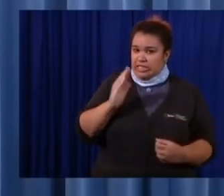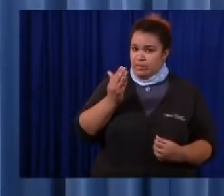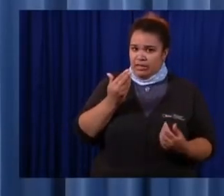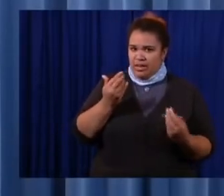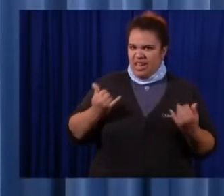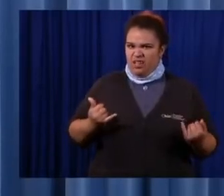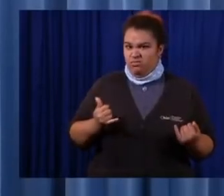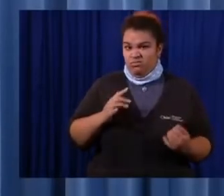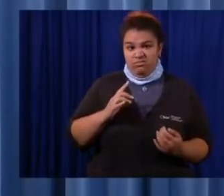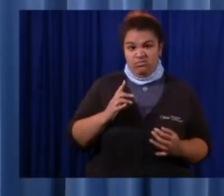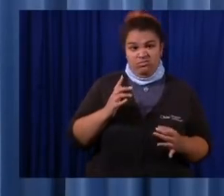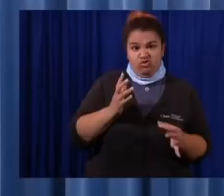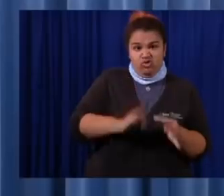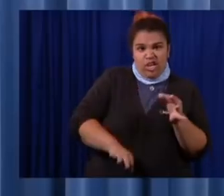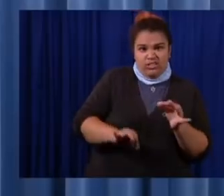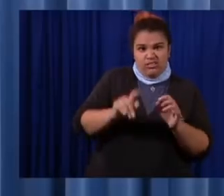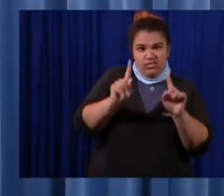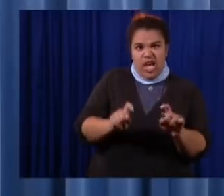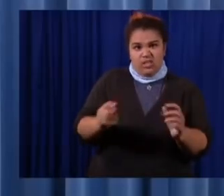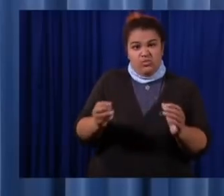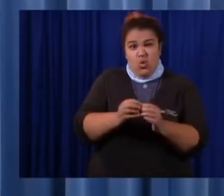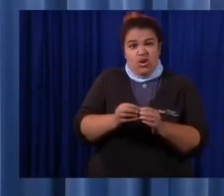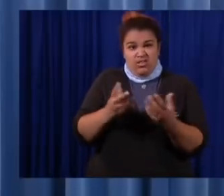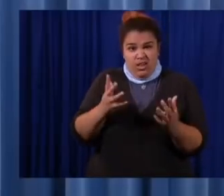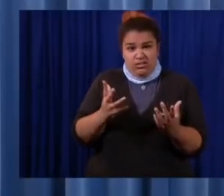Look, we have tools, and we have a couple tools.